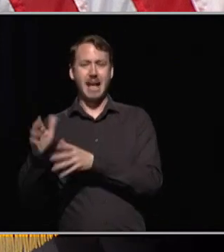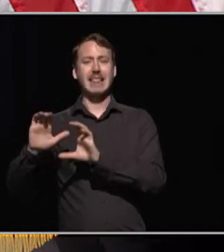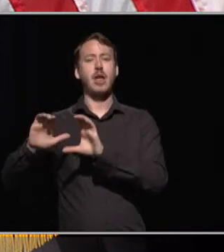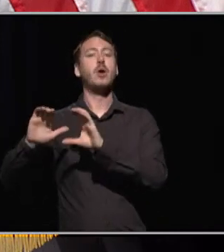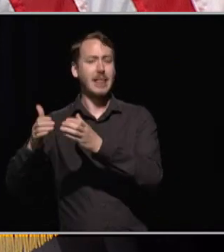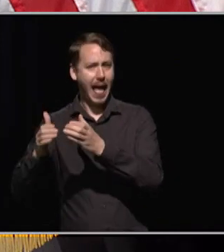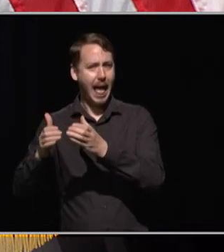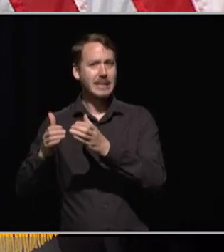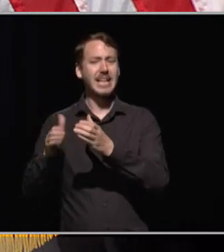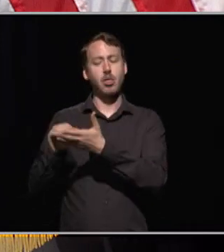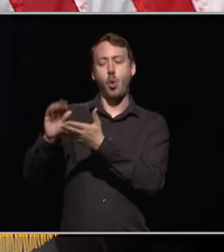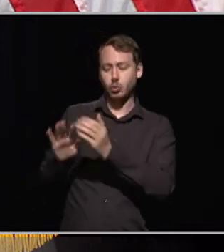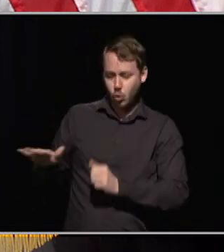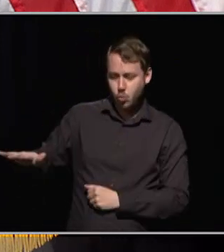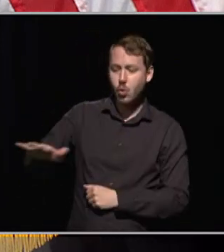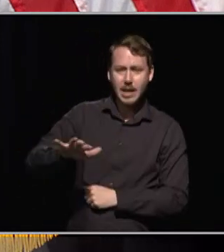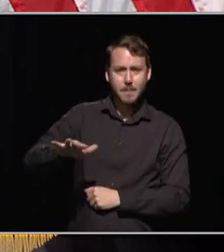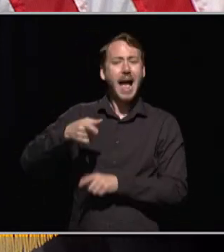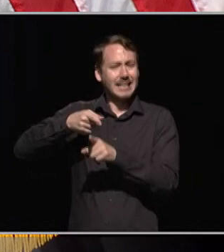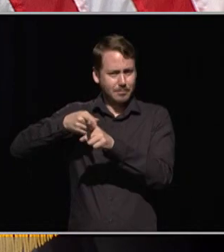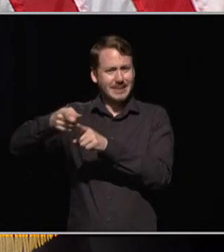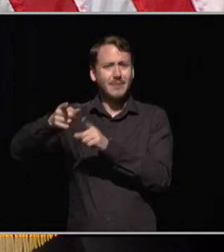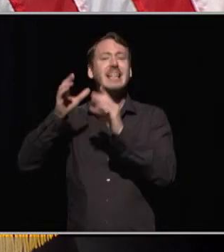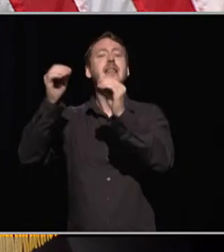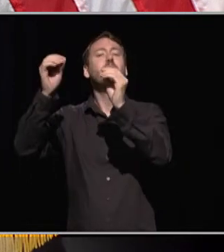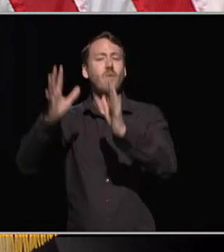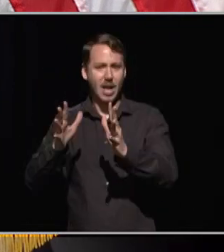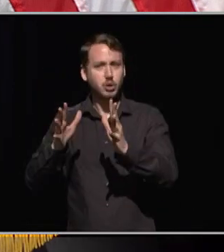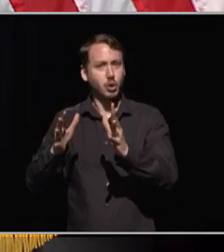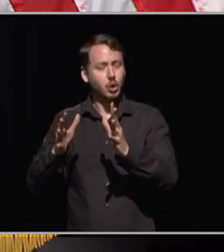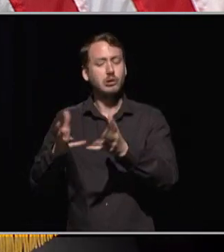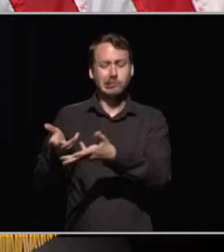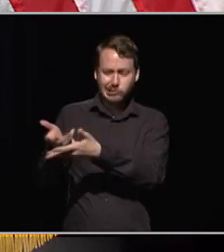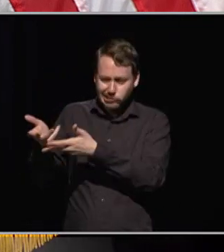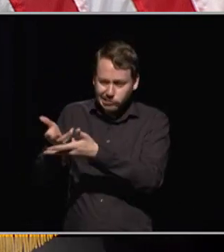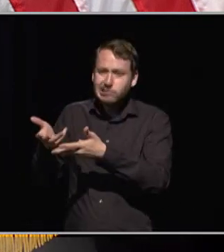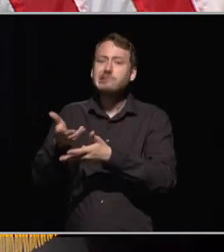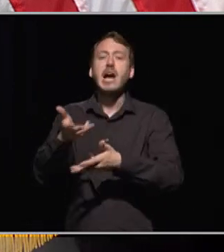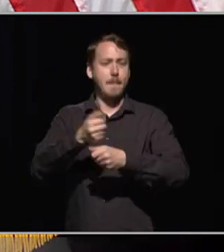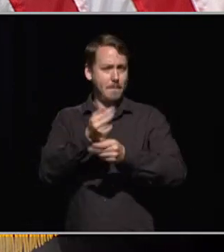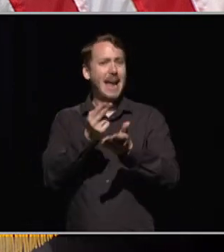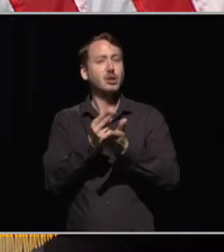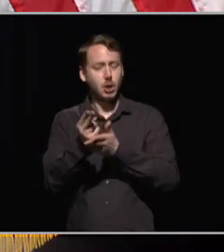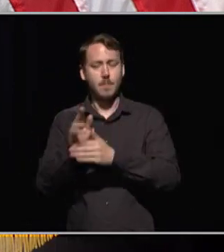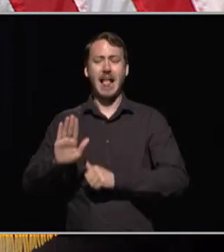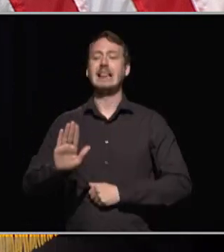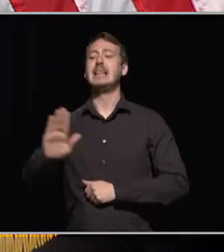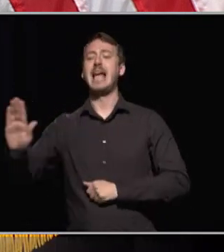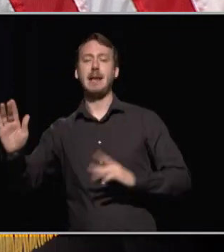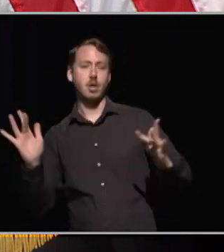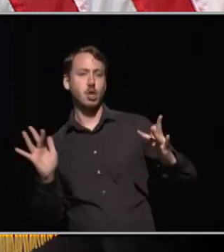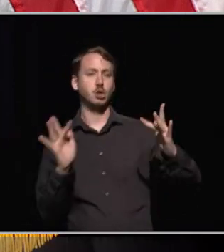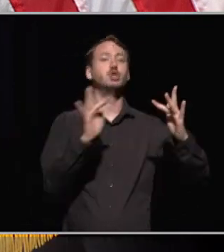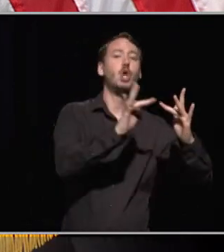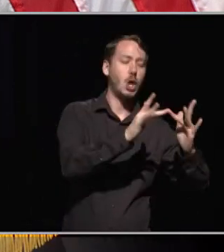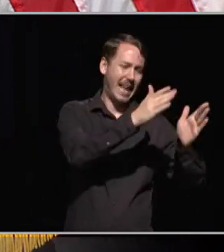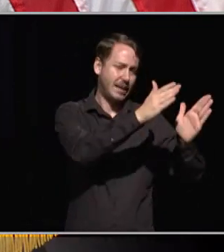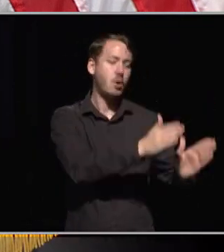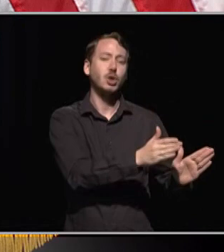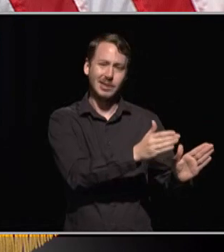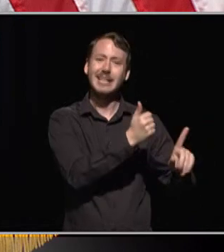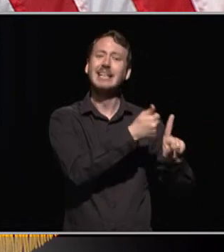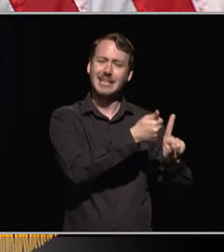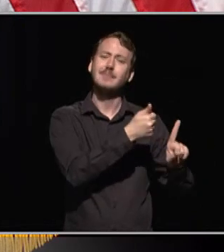and those students, and specifically the professor, to make sure that they can then go ahead and contact the contacts.